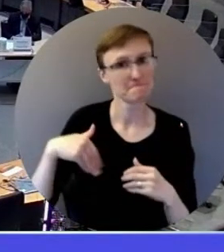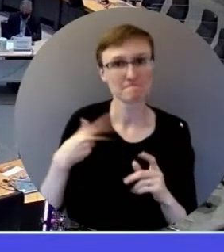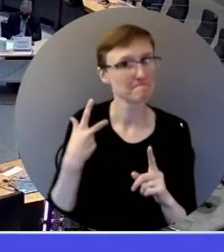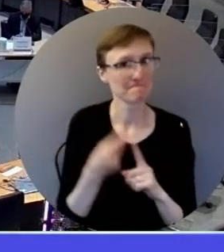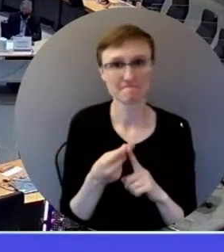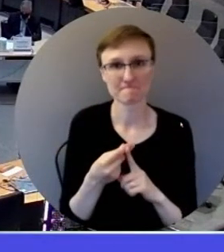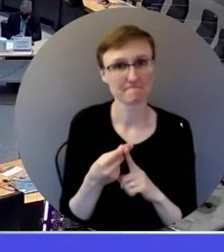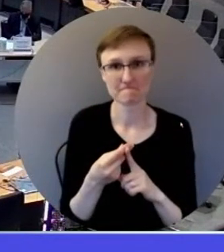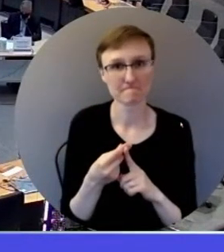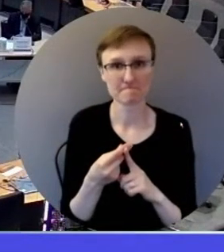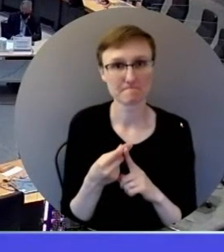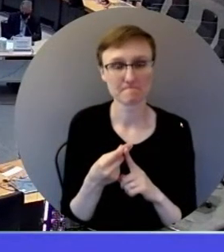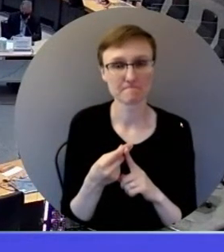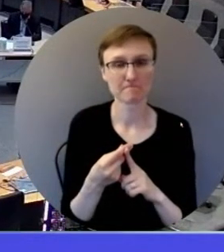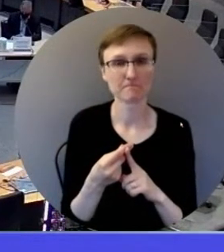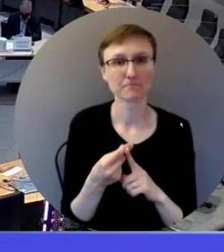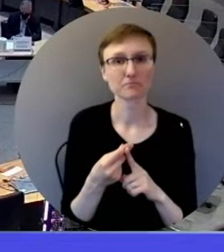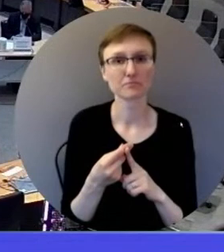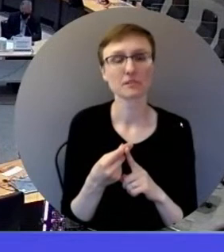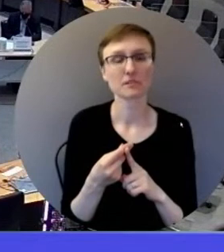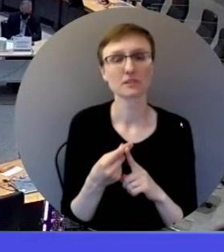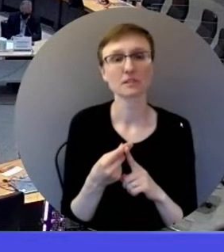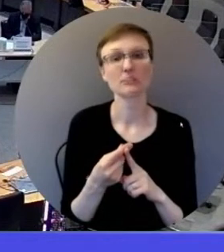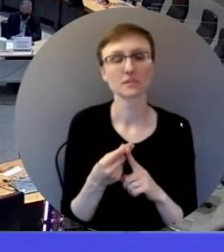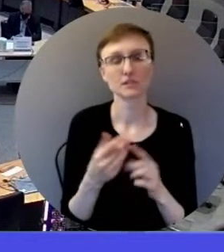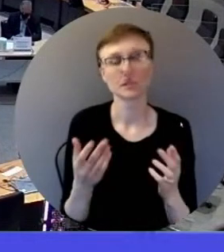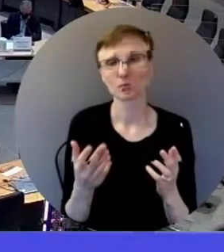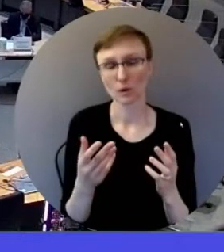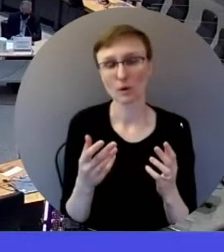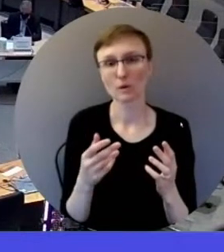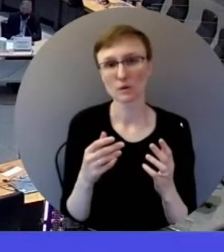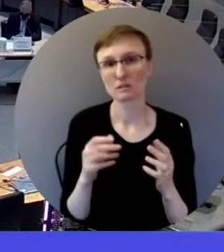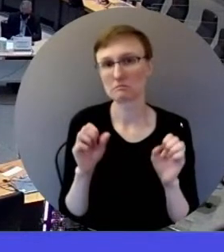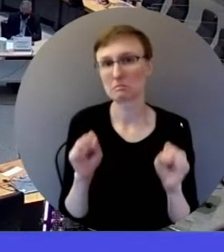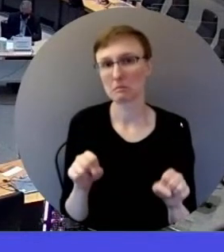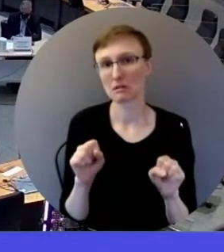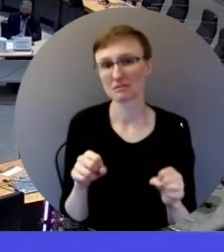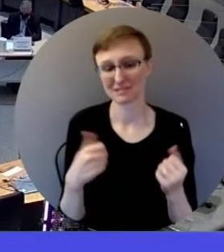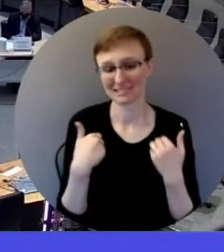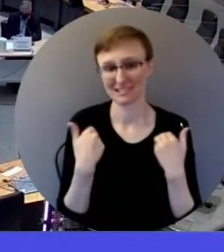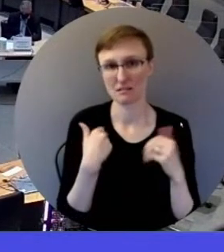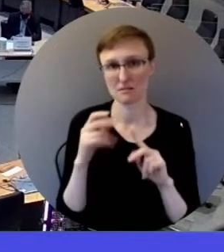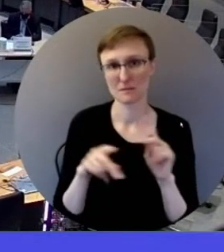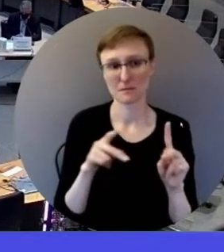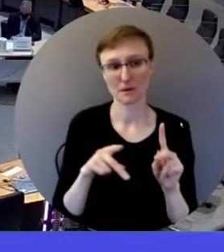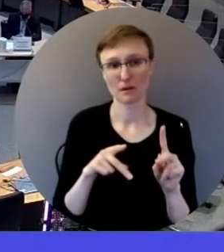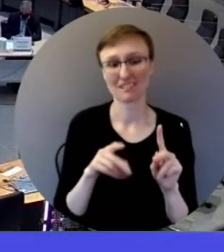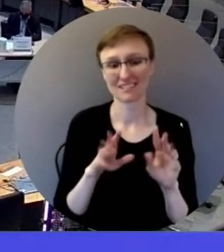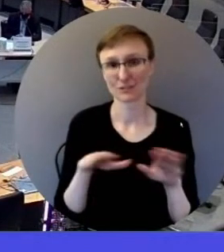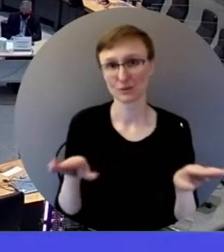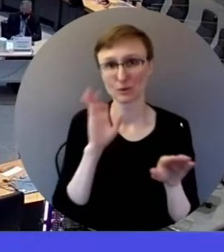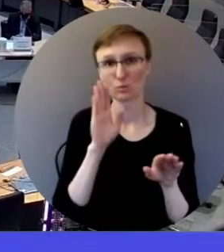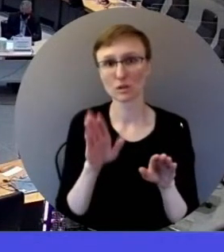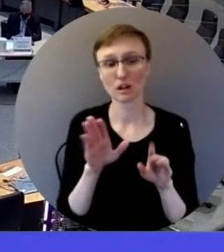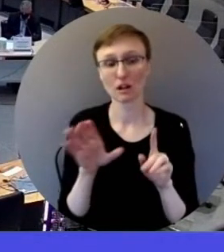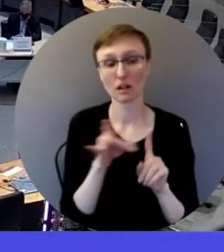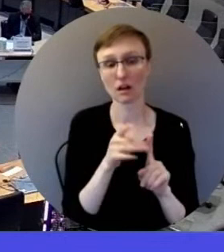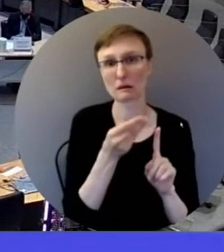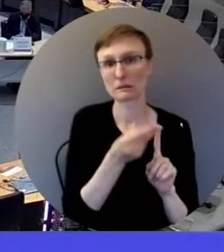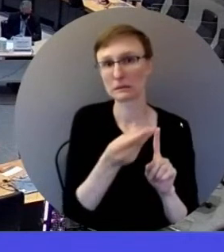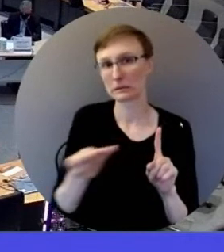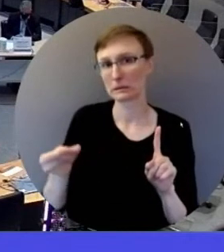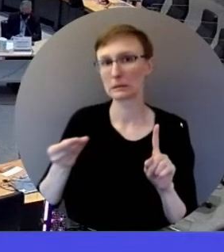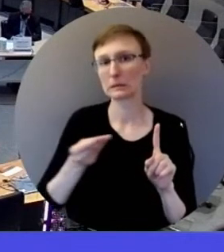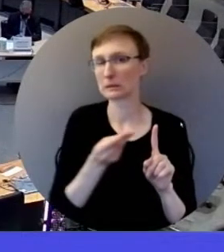And this would be a possible channel of transmission for COVID-19. We need to be fully vaccinated with